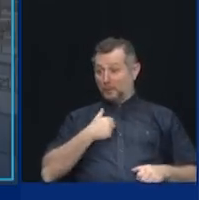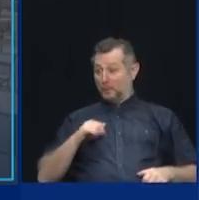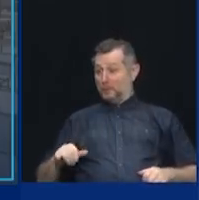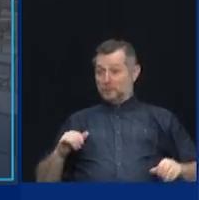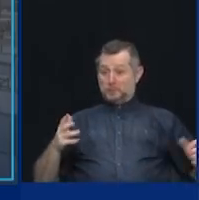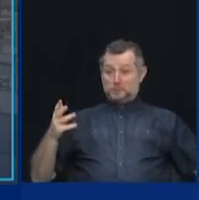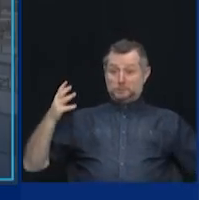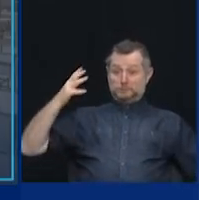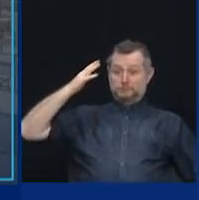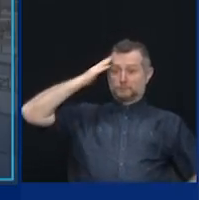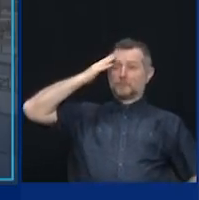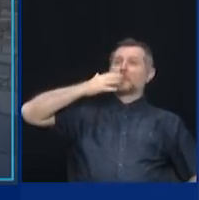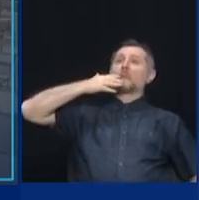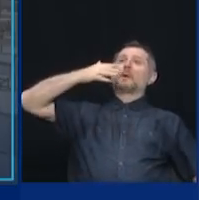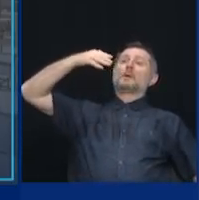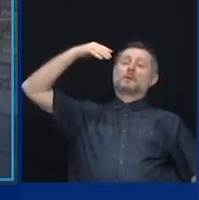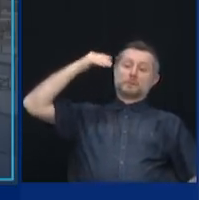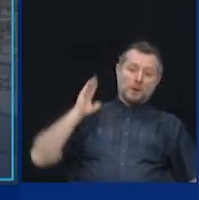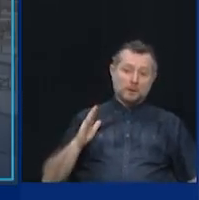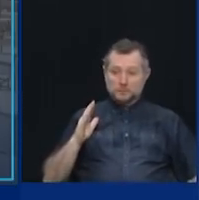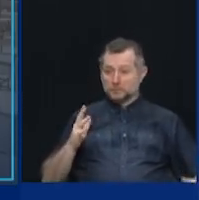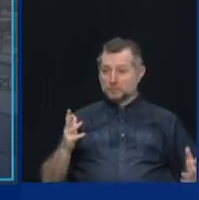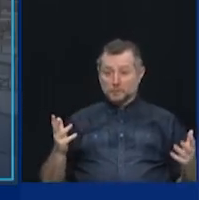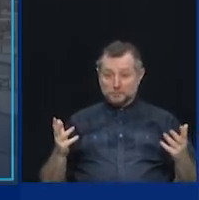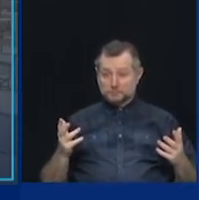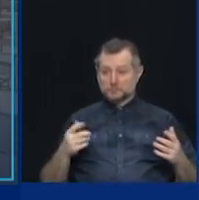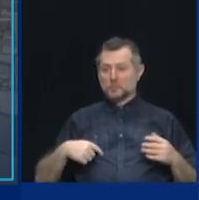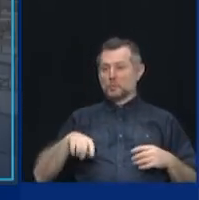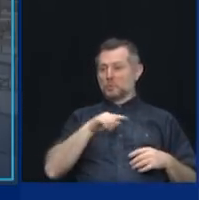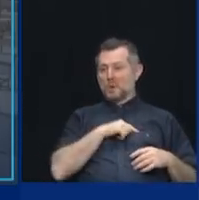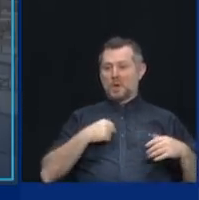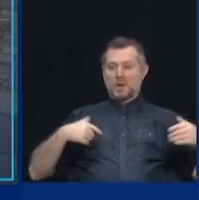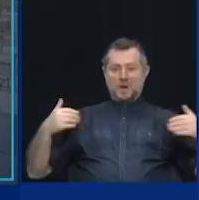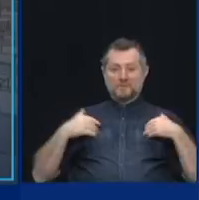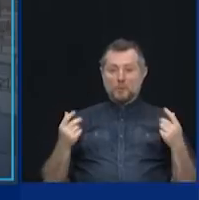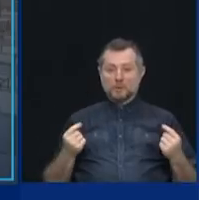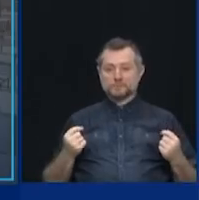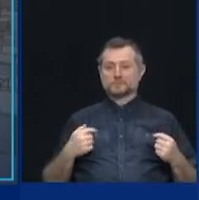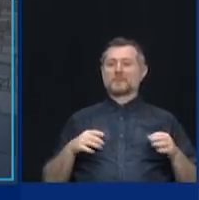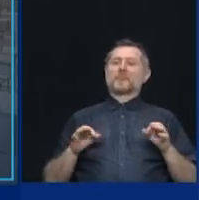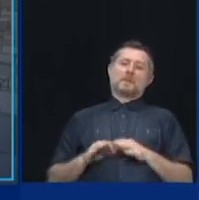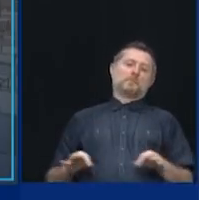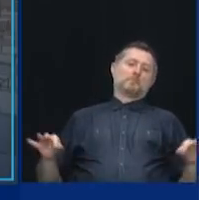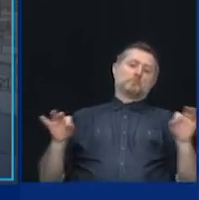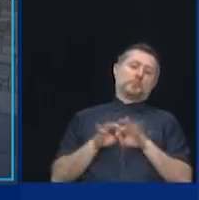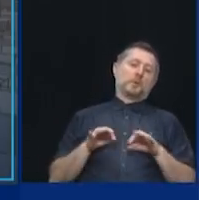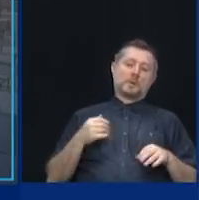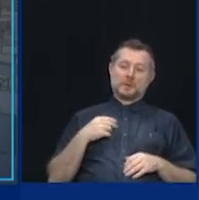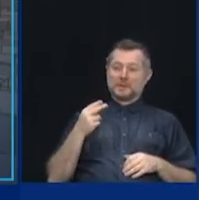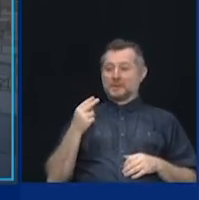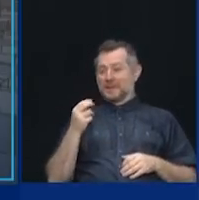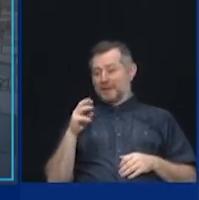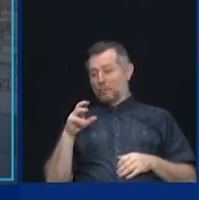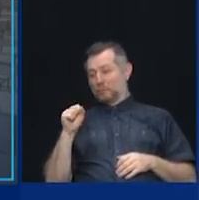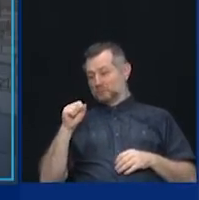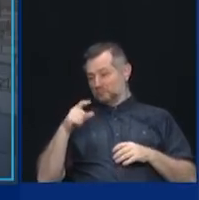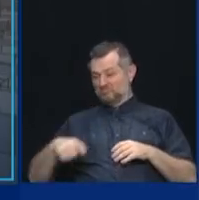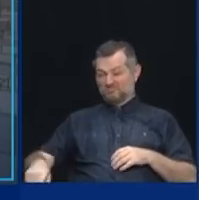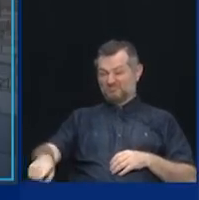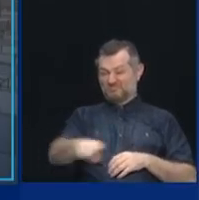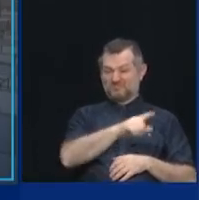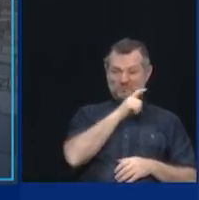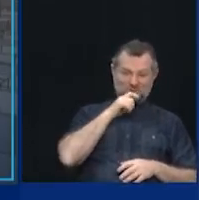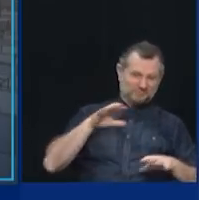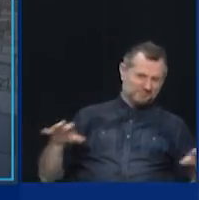Thank God we had the essential heroes that we have. Thank God the